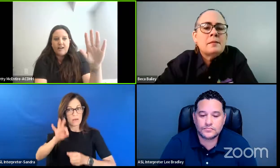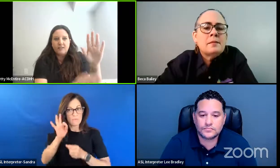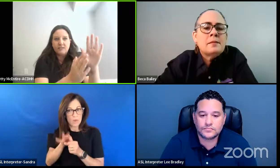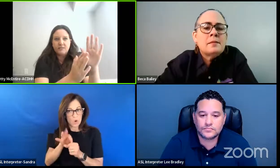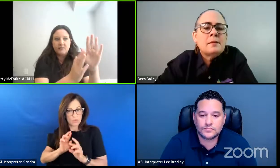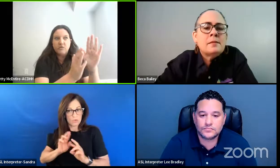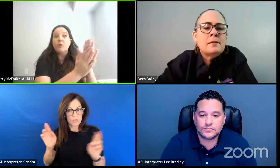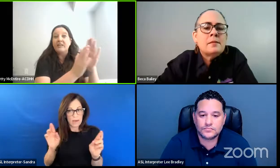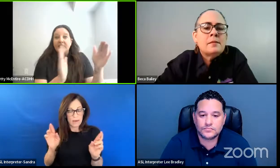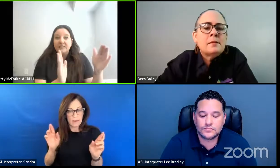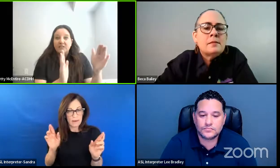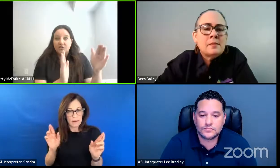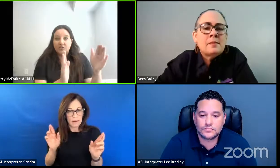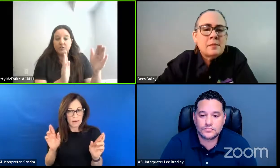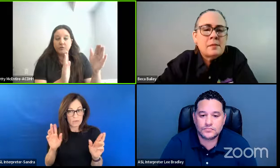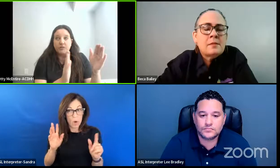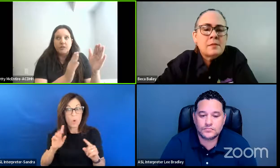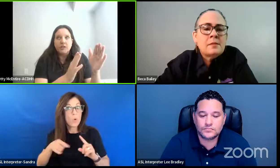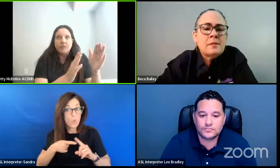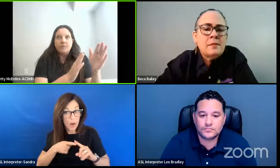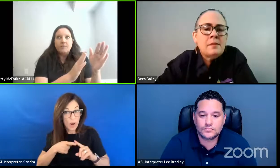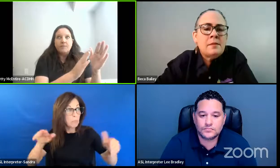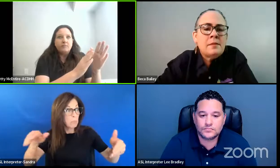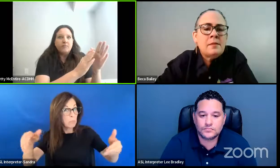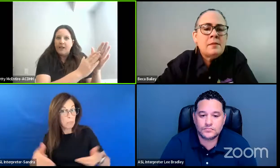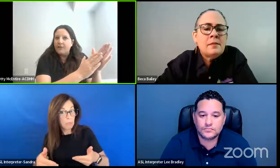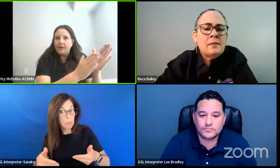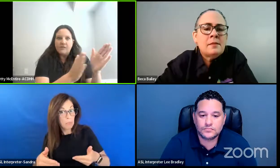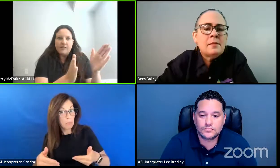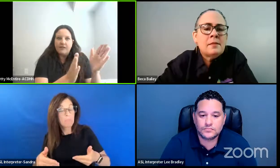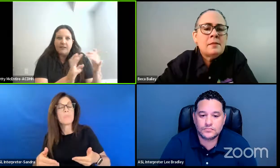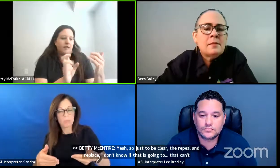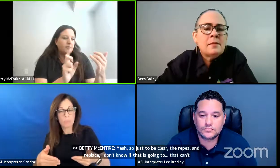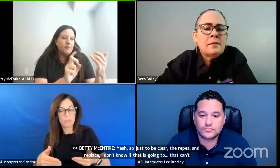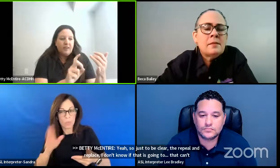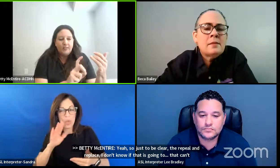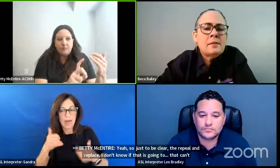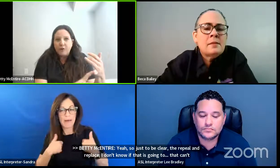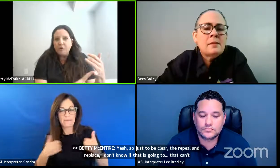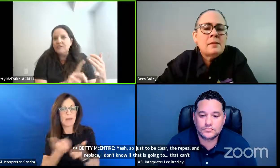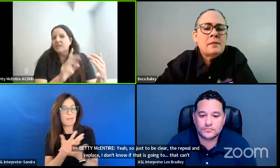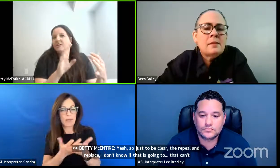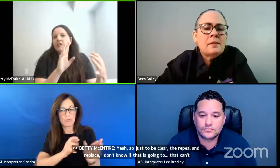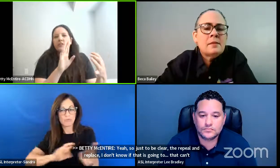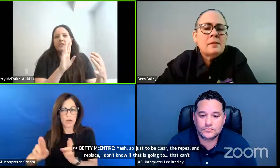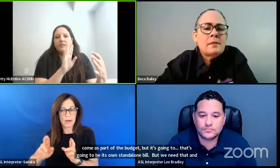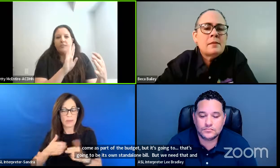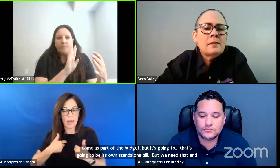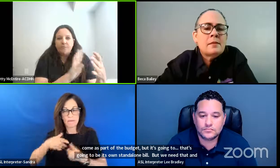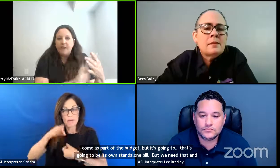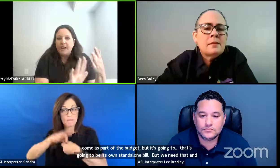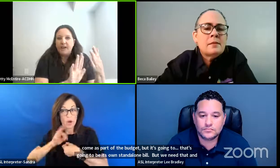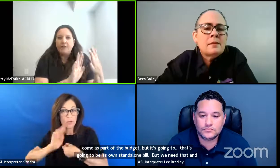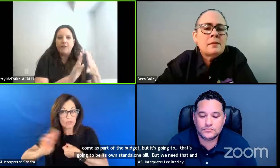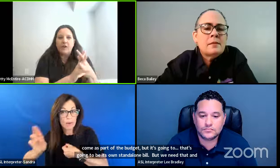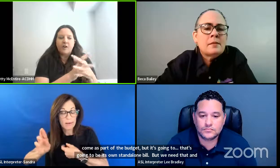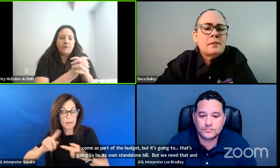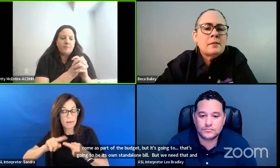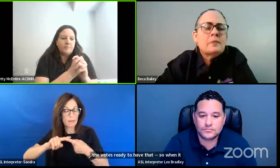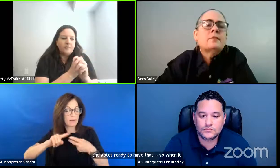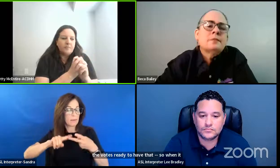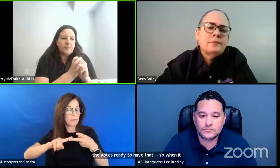have that. So when it is introduced, they have everything lined up, that they have the vote secured, they